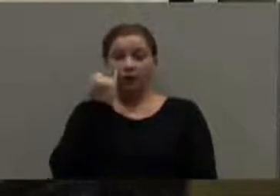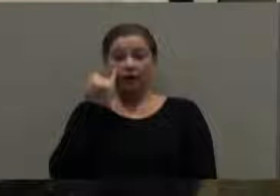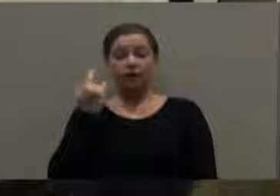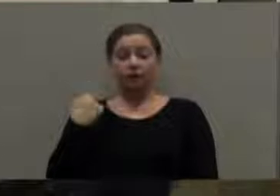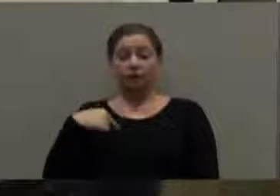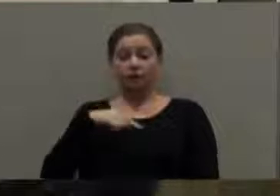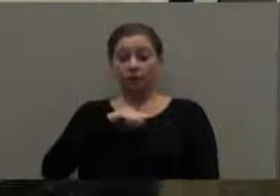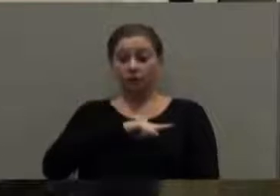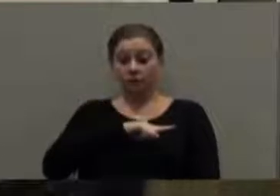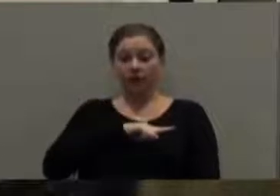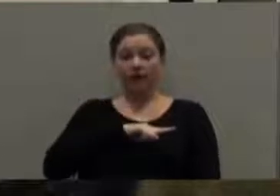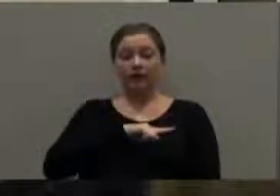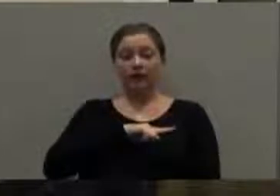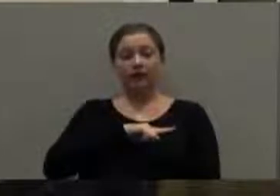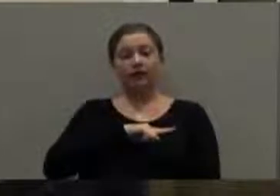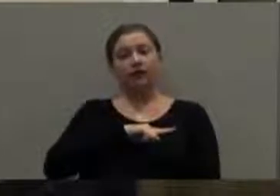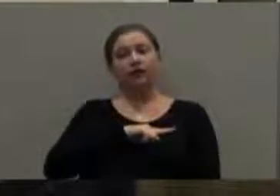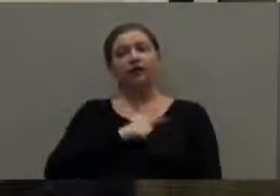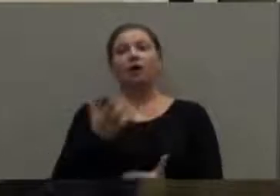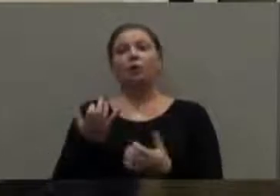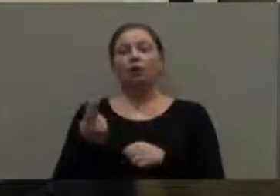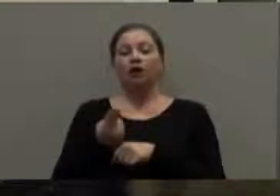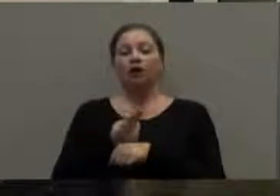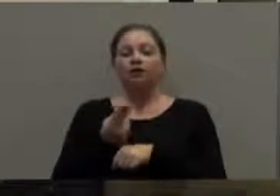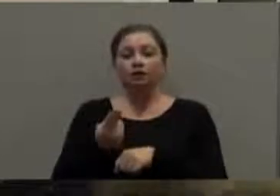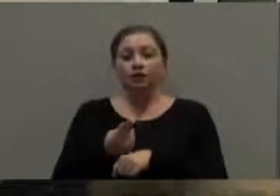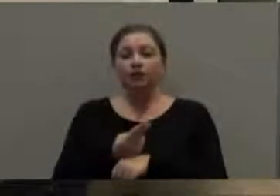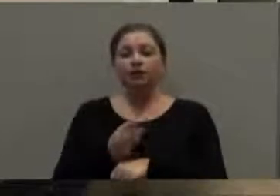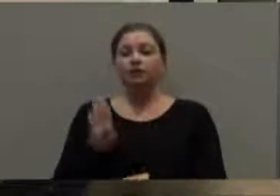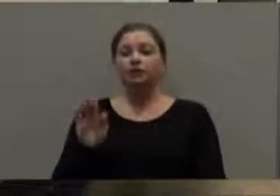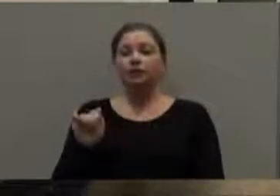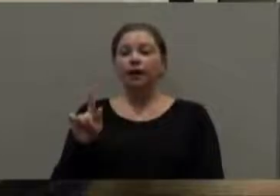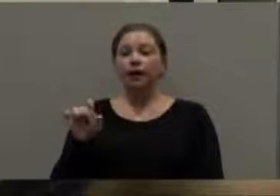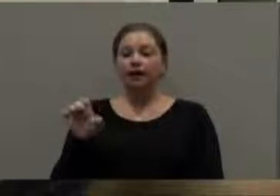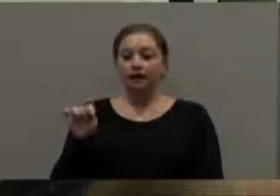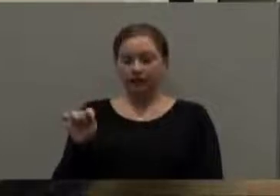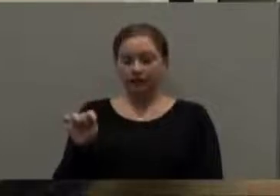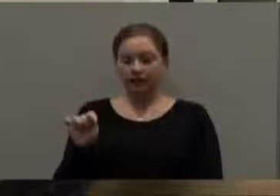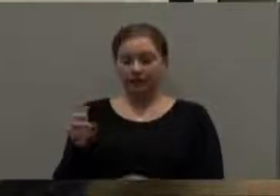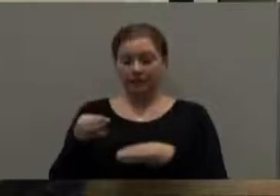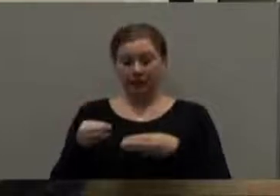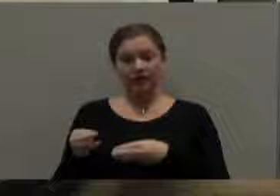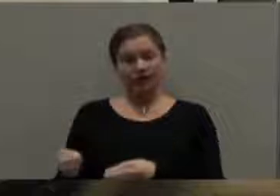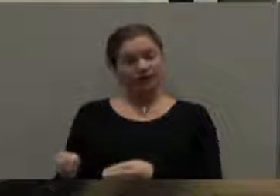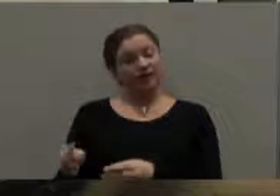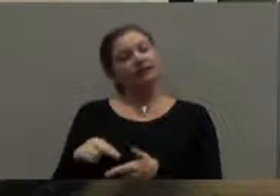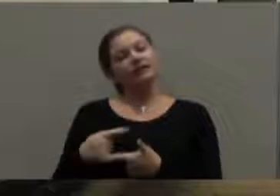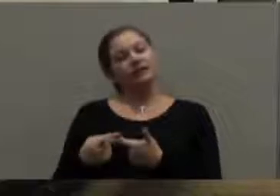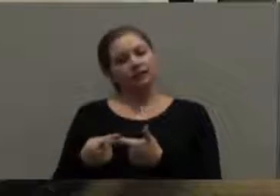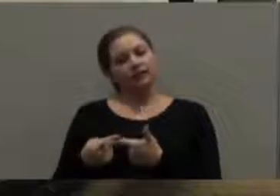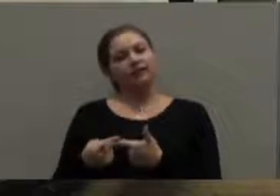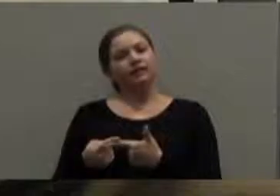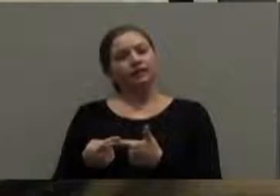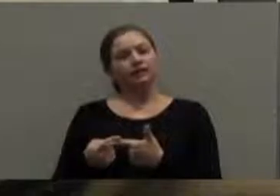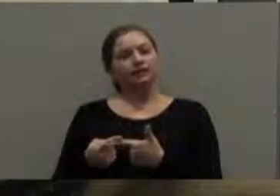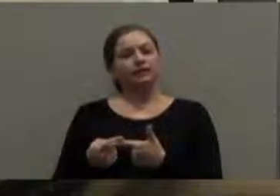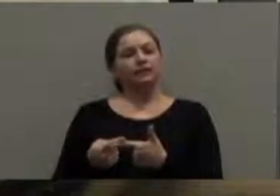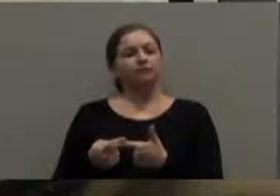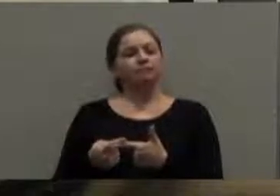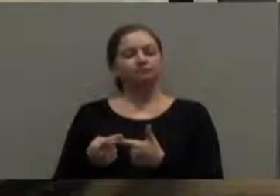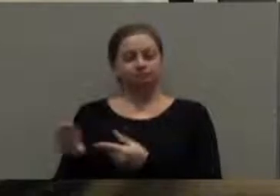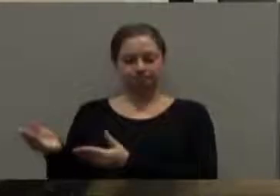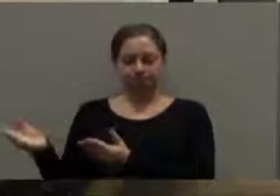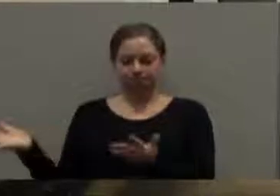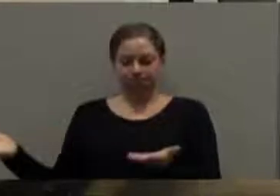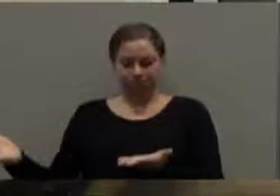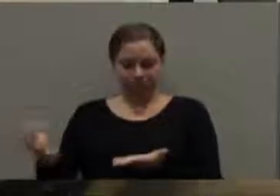and want to use the written ballot method, then those ballots would have to be announced